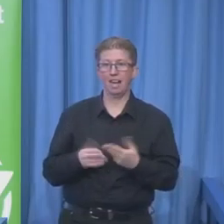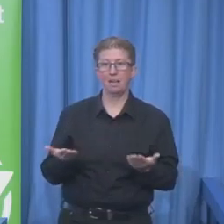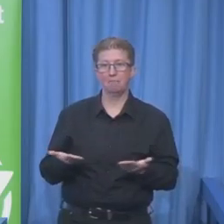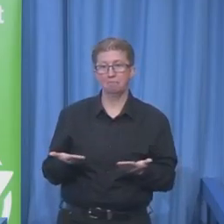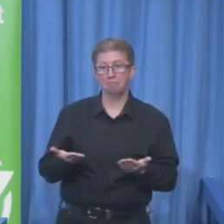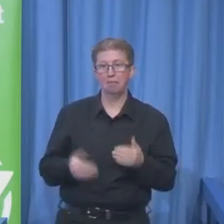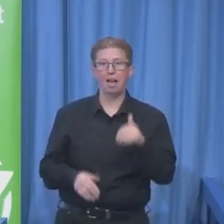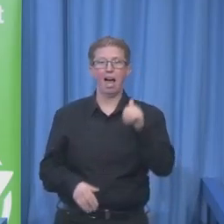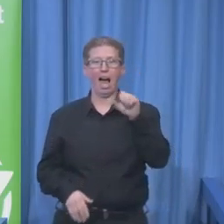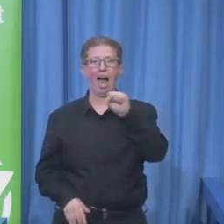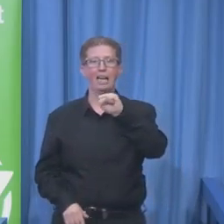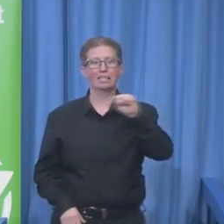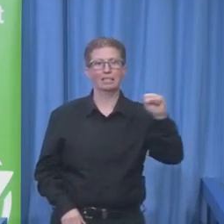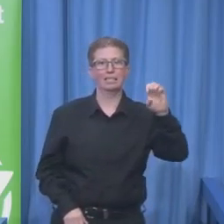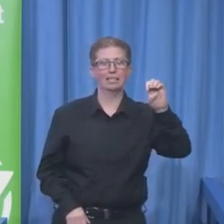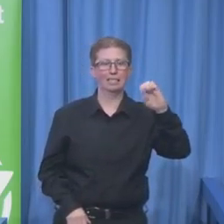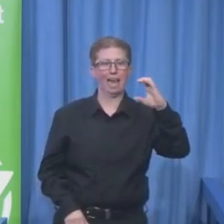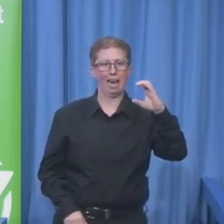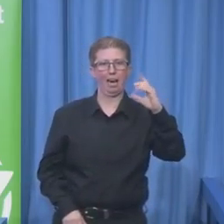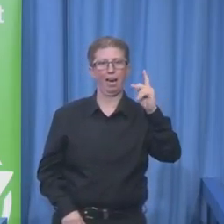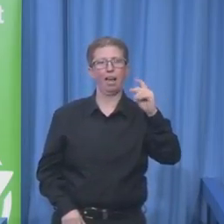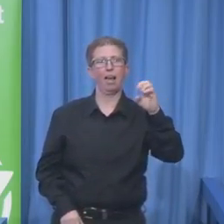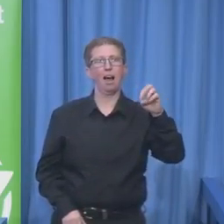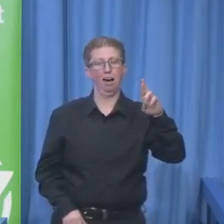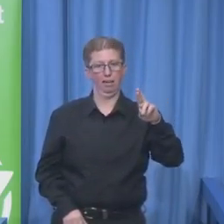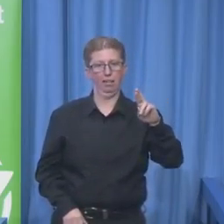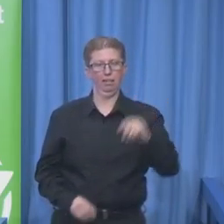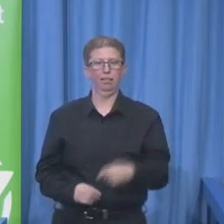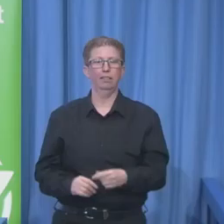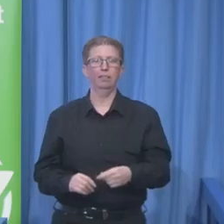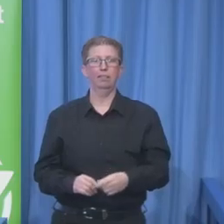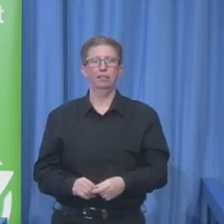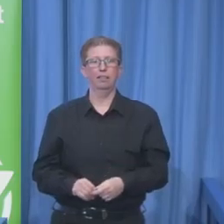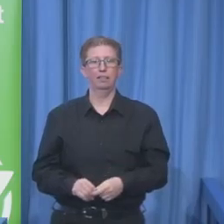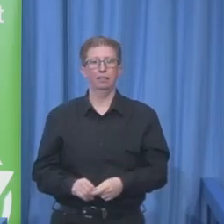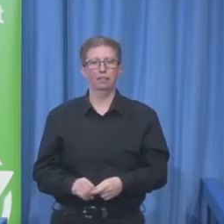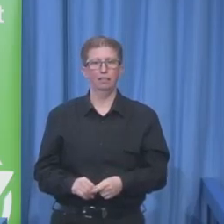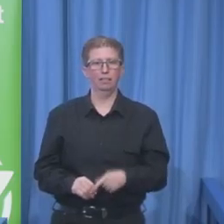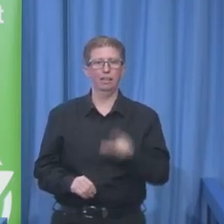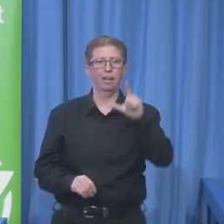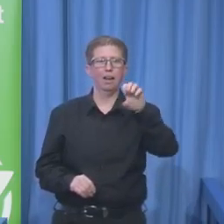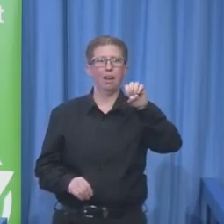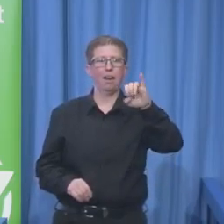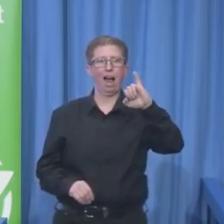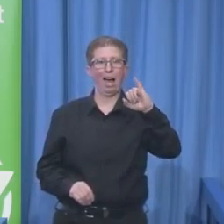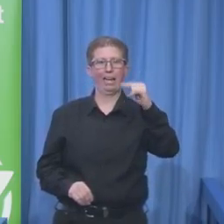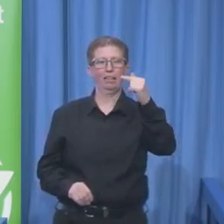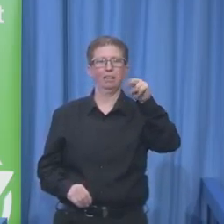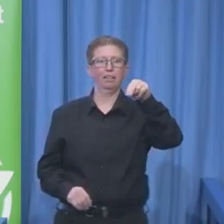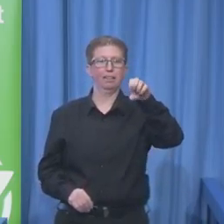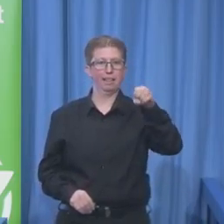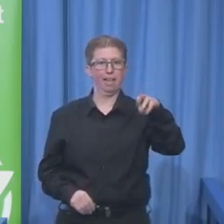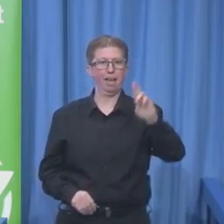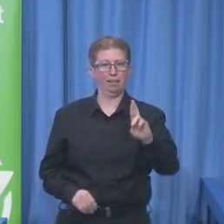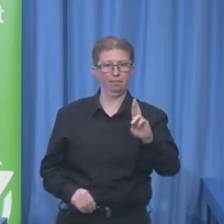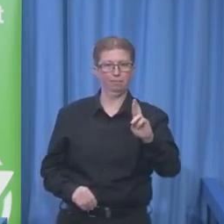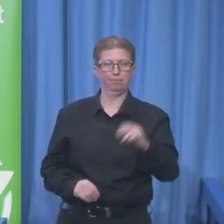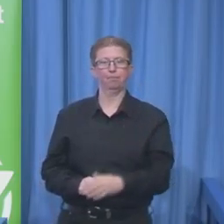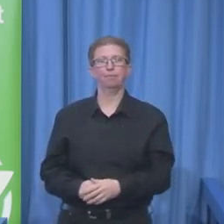service provider for persons with intellectual disability operating in the Salzburg region. Alfred and his team, they set up